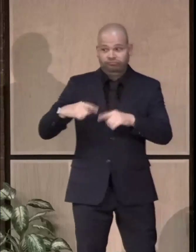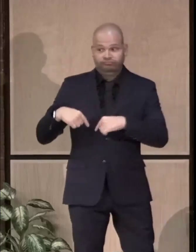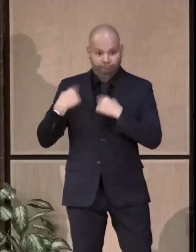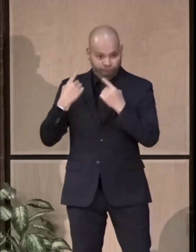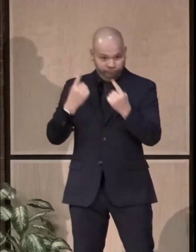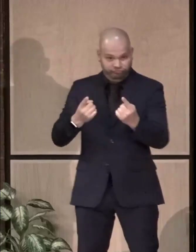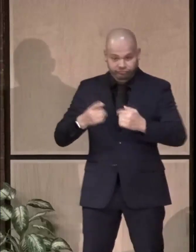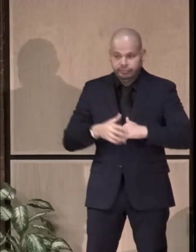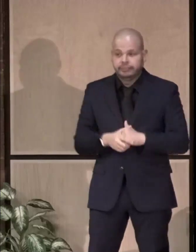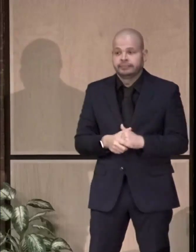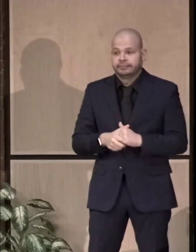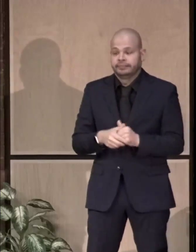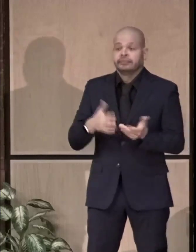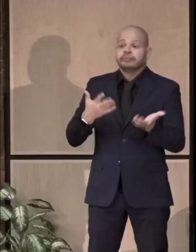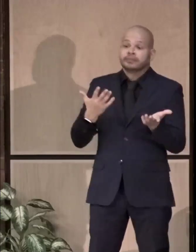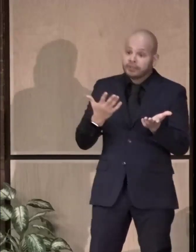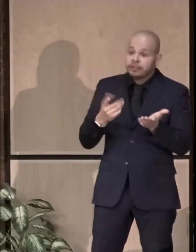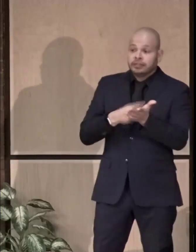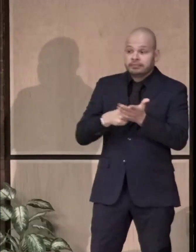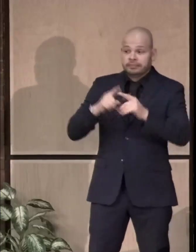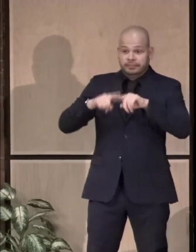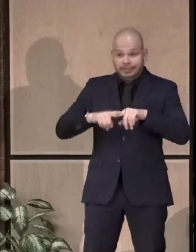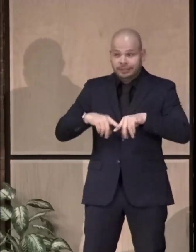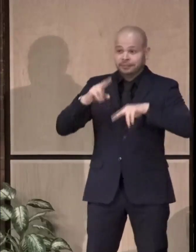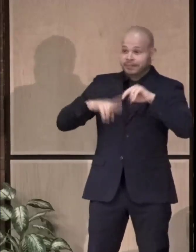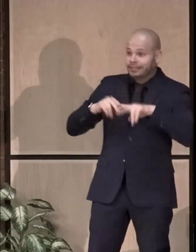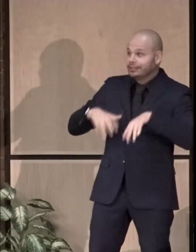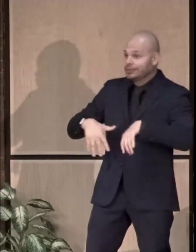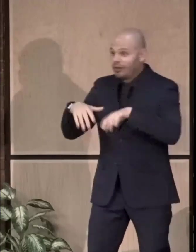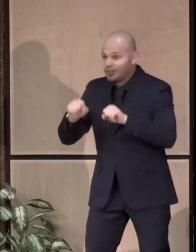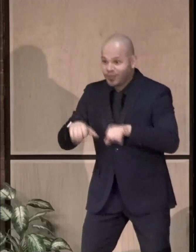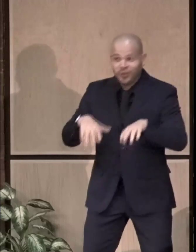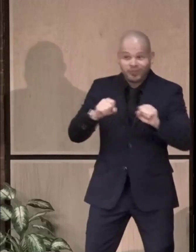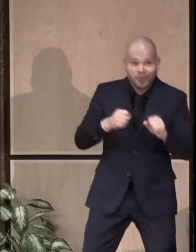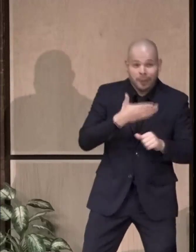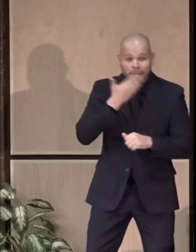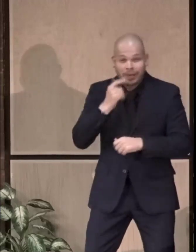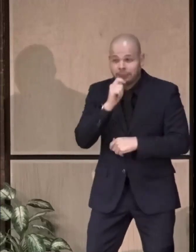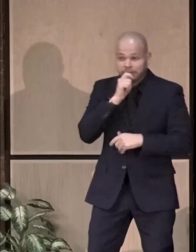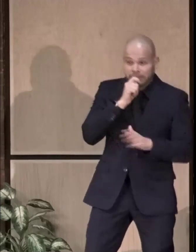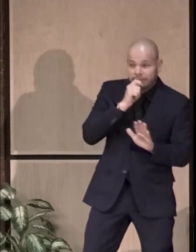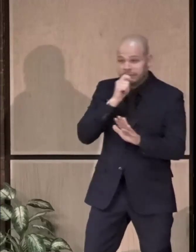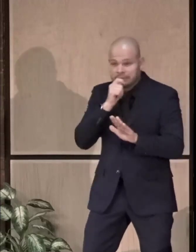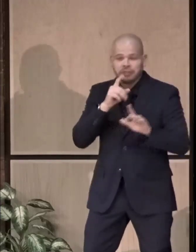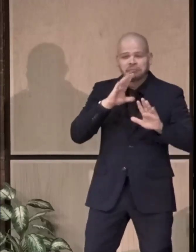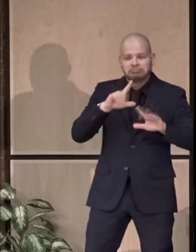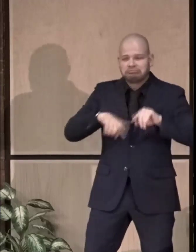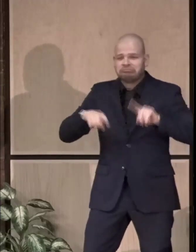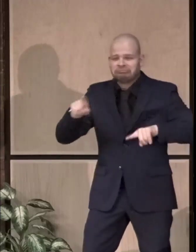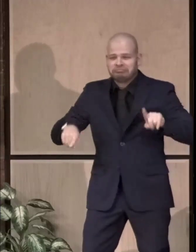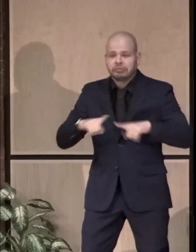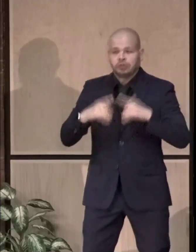sometimes complicated by where we are. Some facilities have better setups than others, but it seemed to have worked